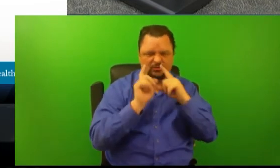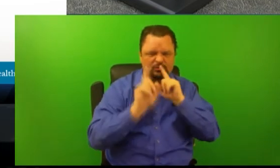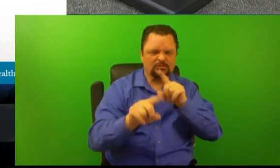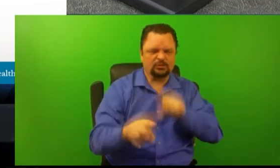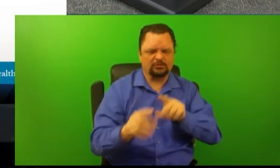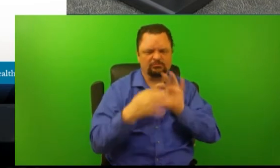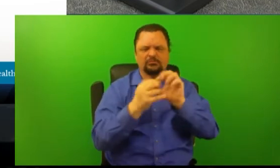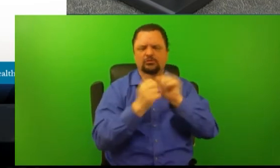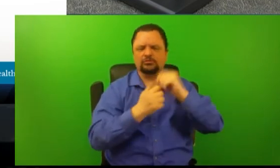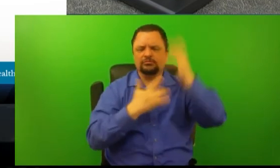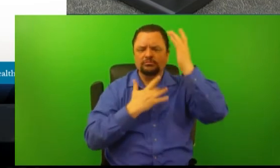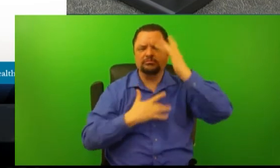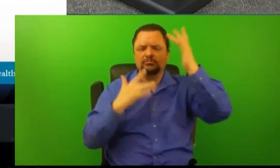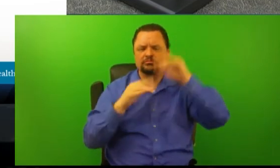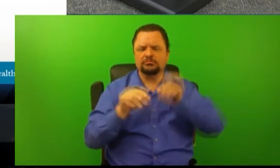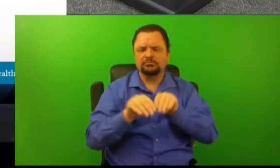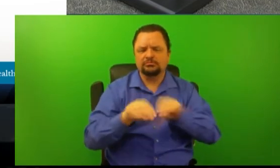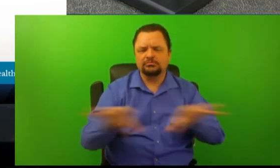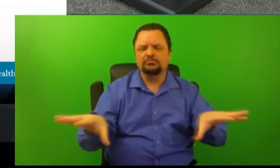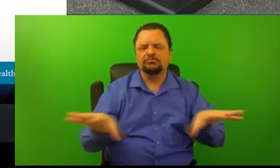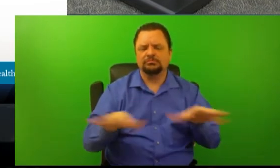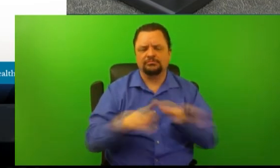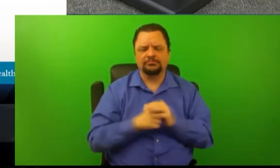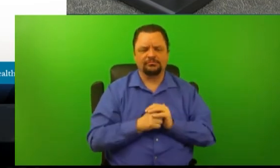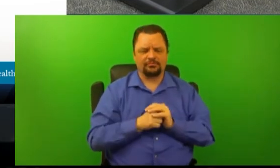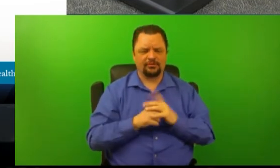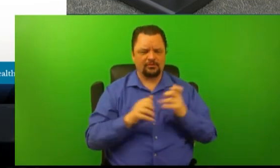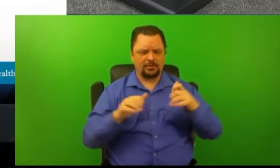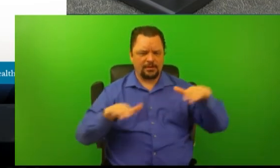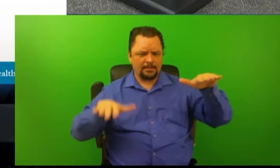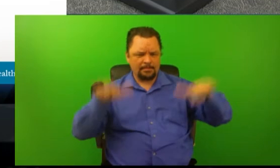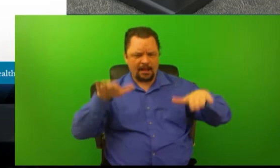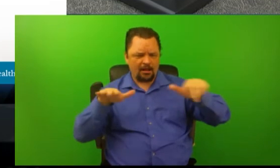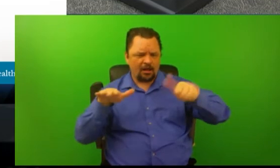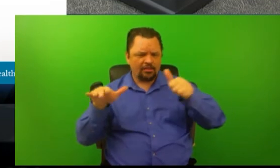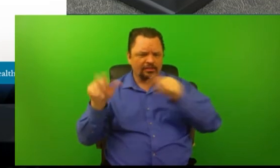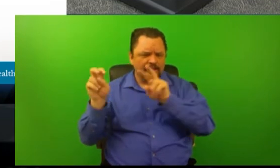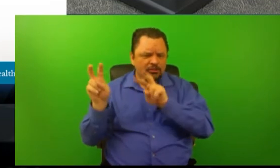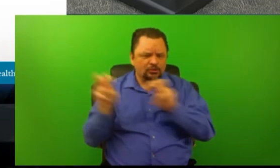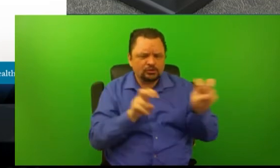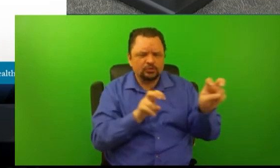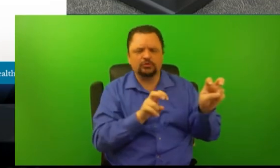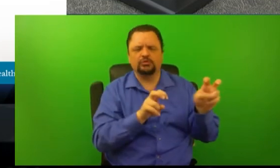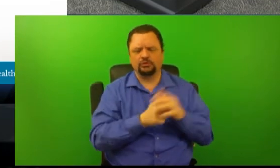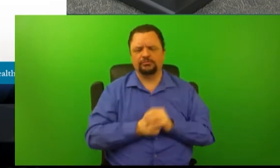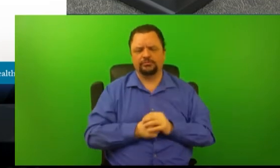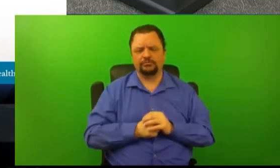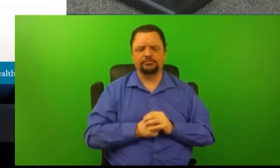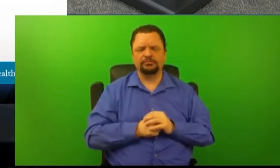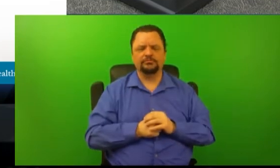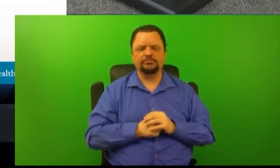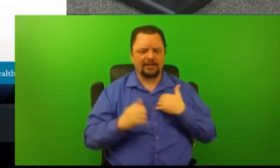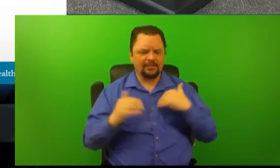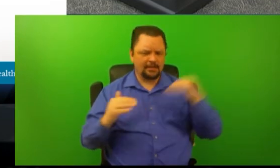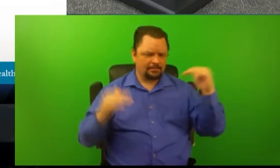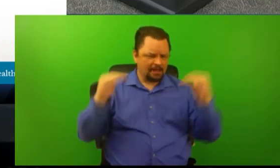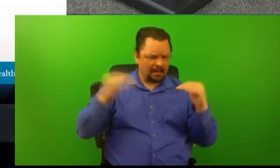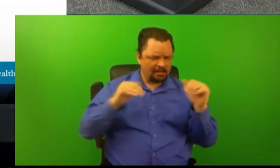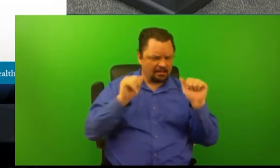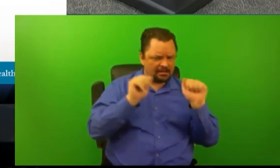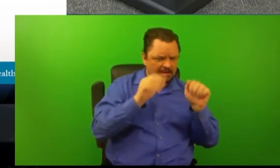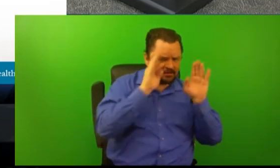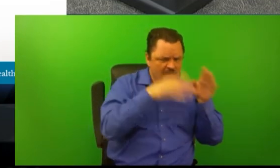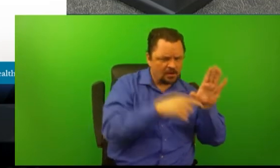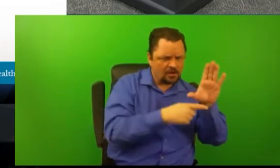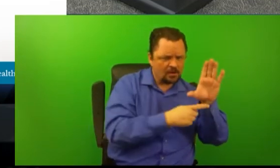that they have, and hopefully free up some more capacity for them to really focus on those other needs within the schools while keeping our schools a healthy place